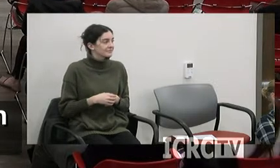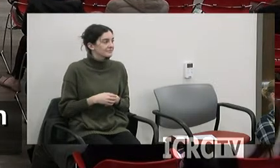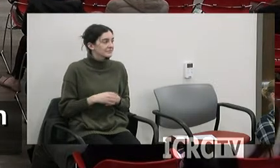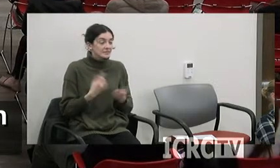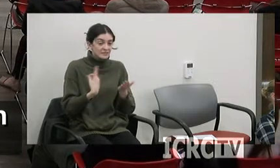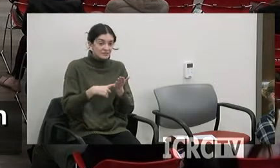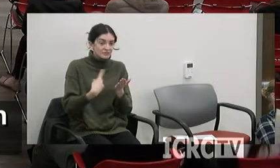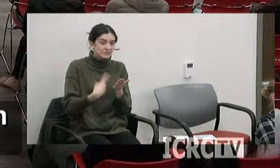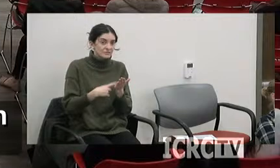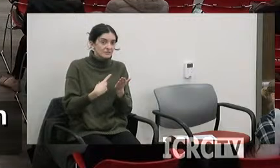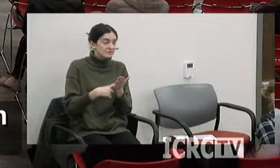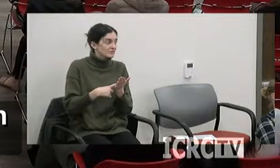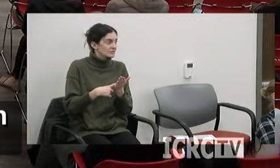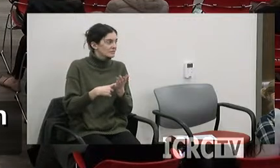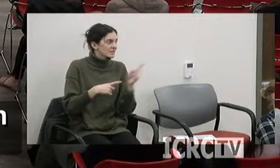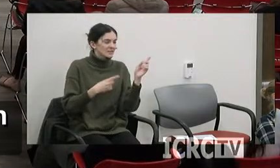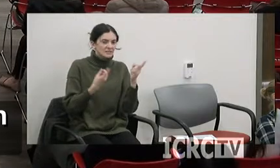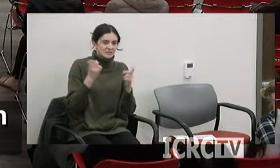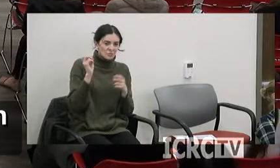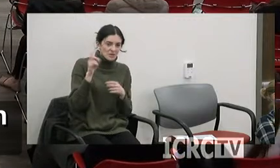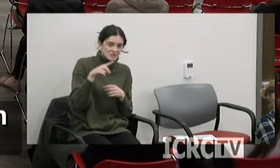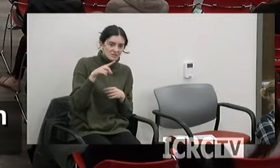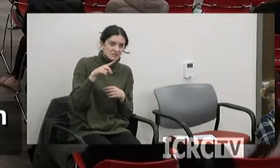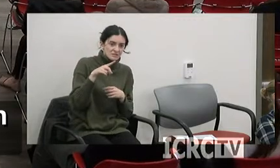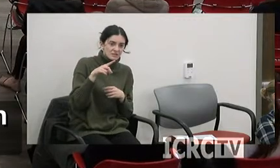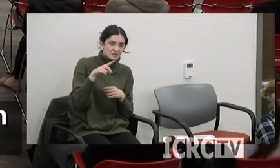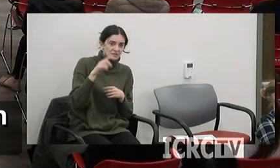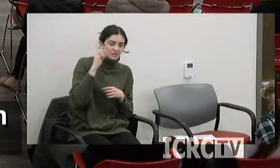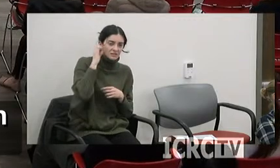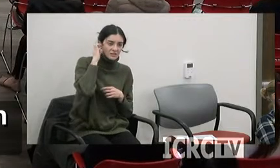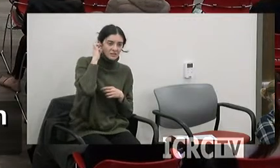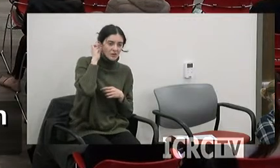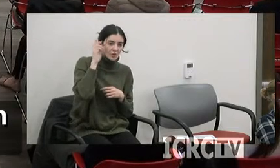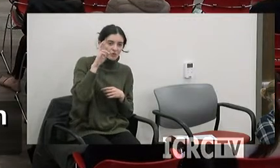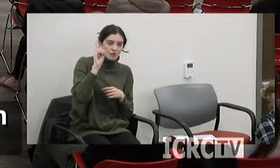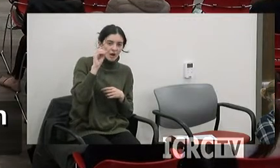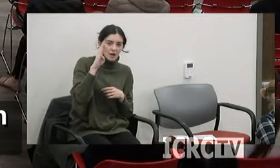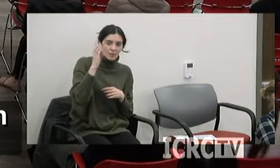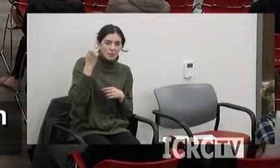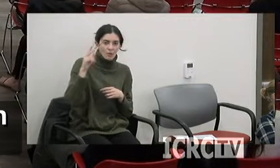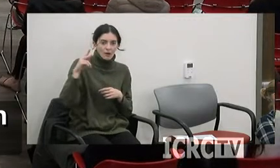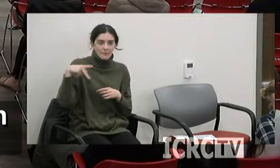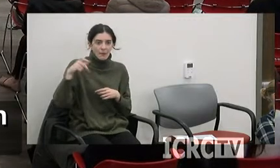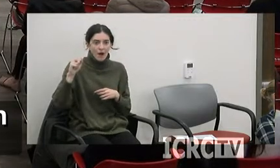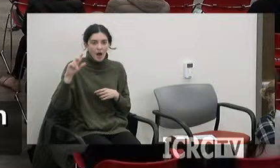Discussion? Quick question about this one. And Rob or Paul may be